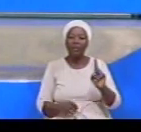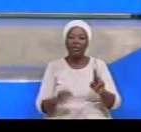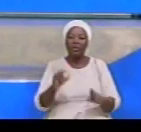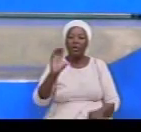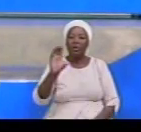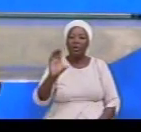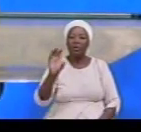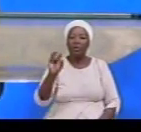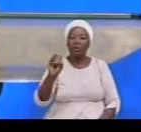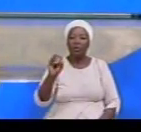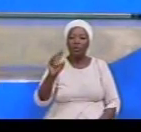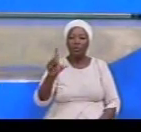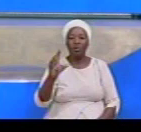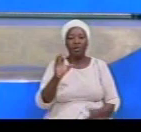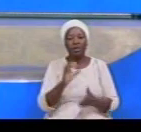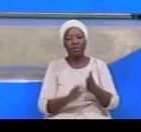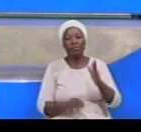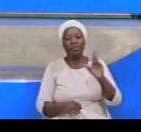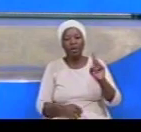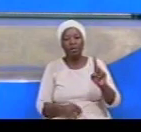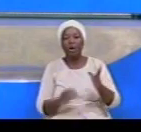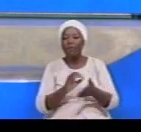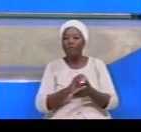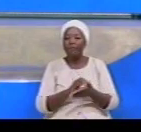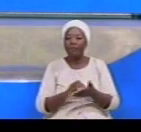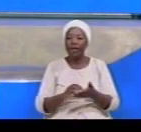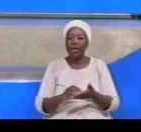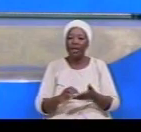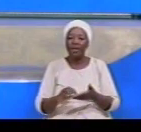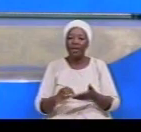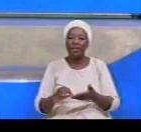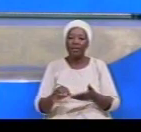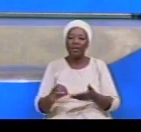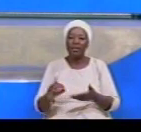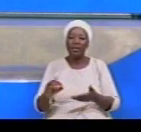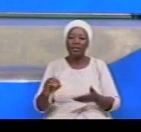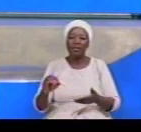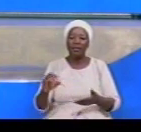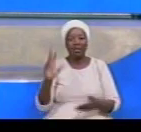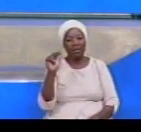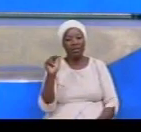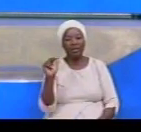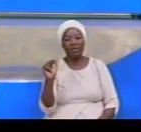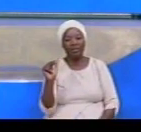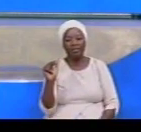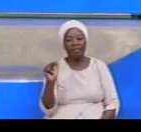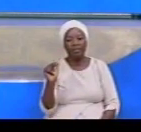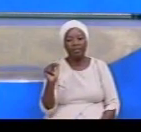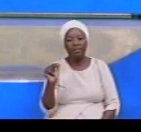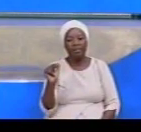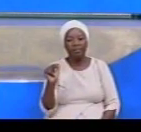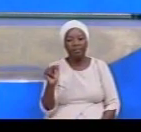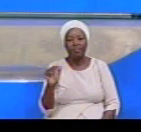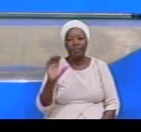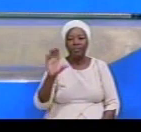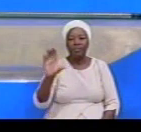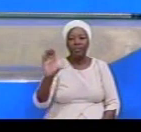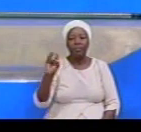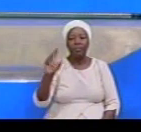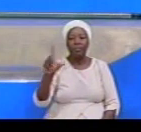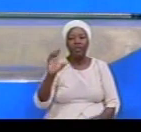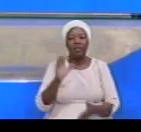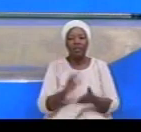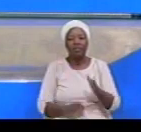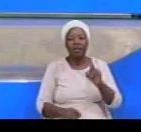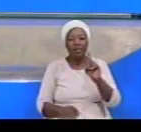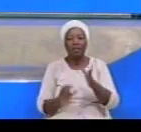Colossians chapter 1. I'm reading from verse 13. Colossians chapter 1,